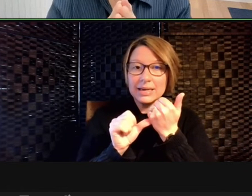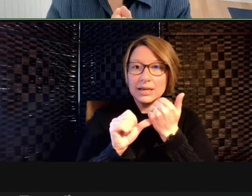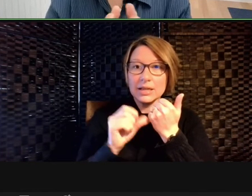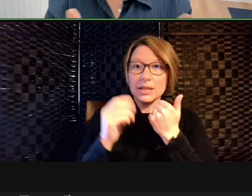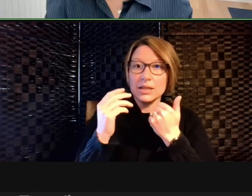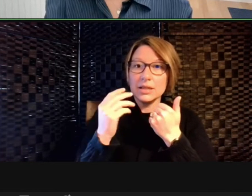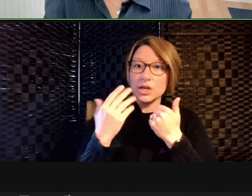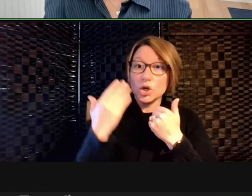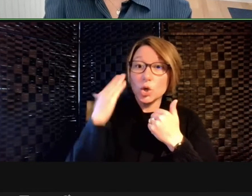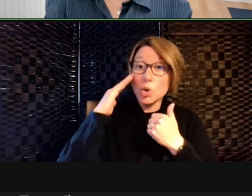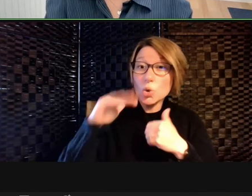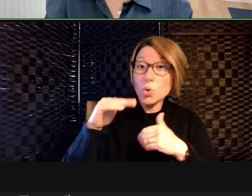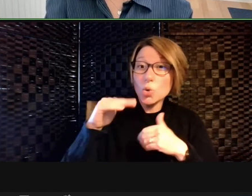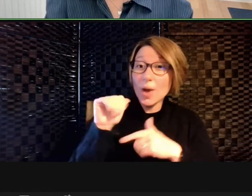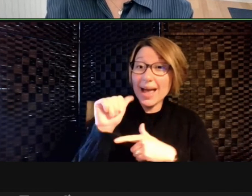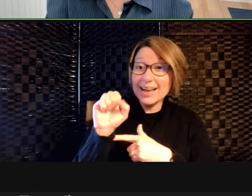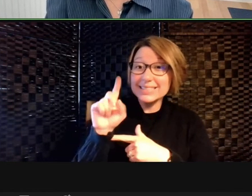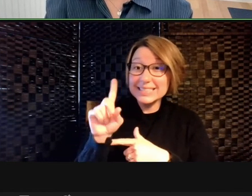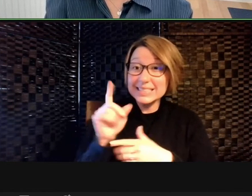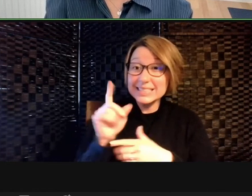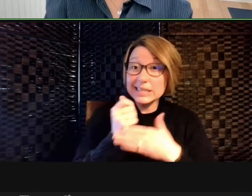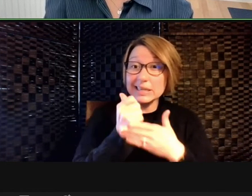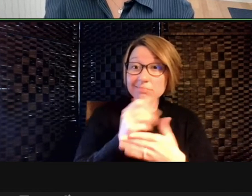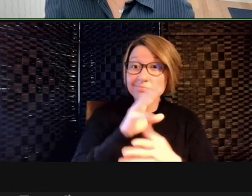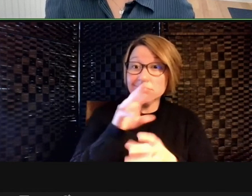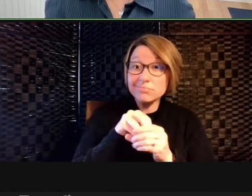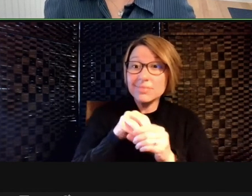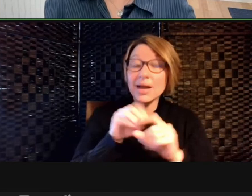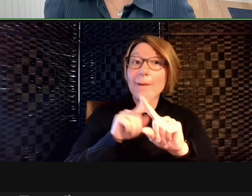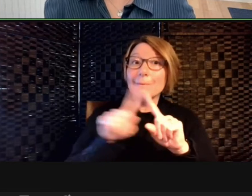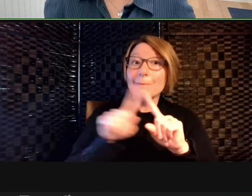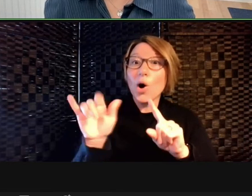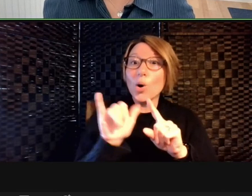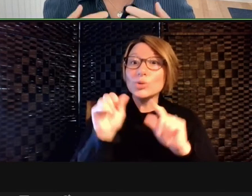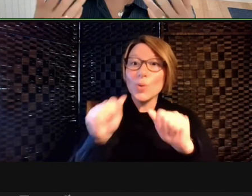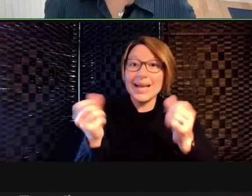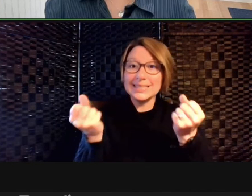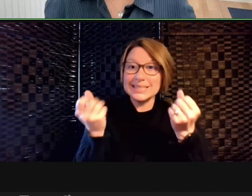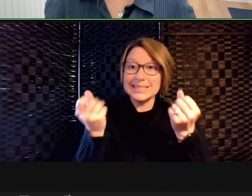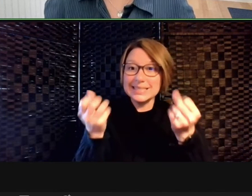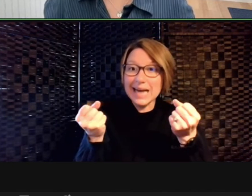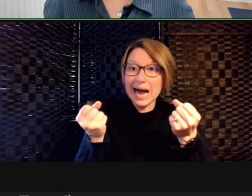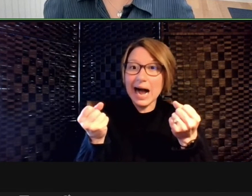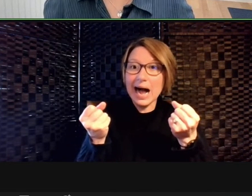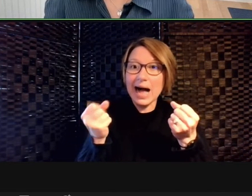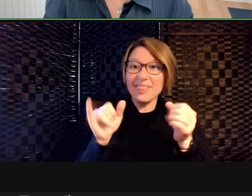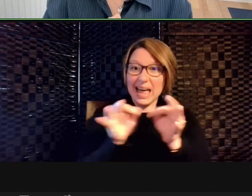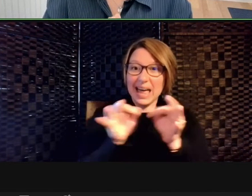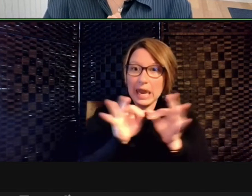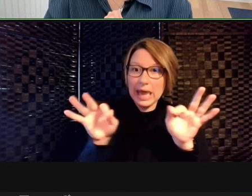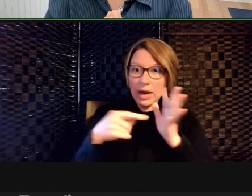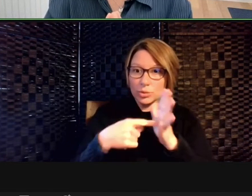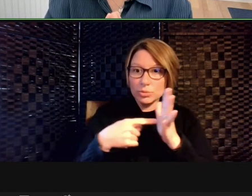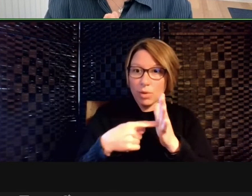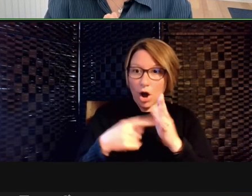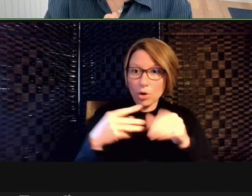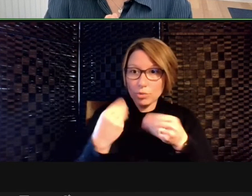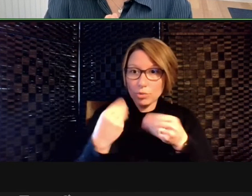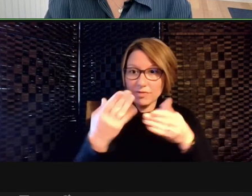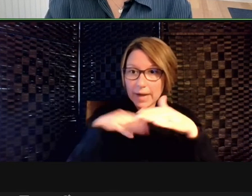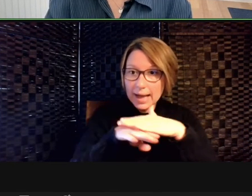ASD interventions, but she also needed someone who could sign, who could be a language model for her that was providing her that access. You might have